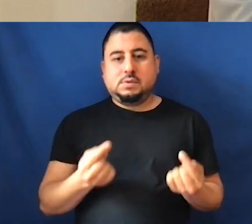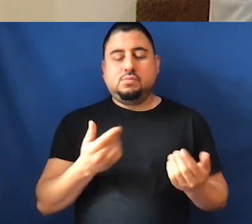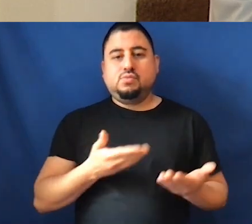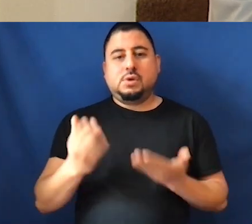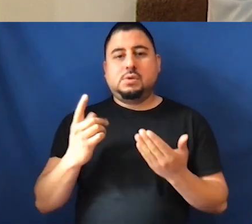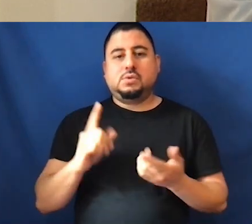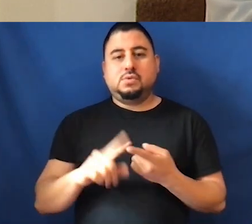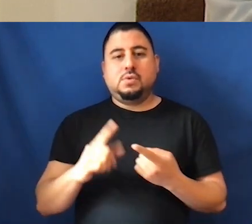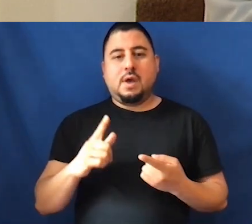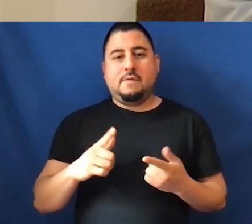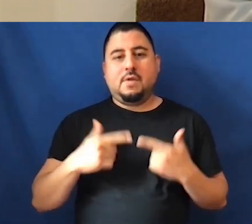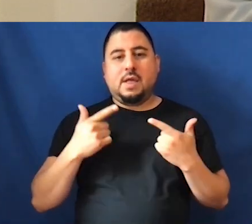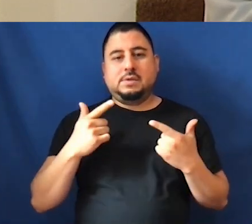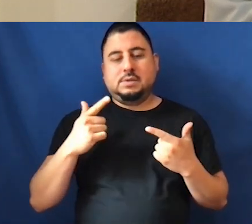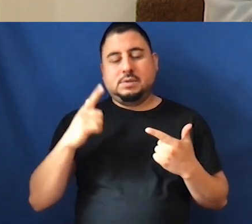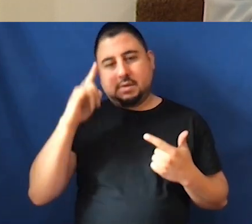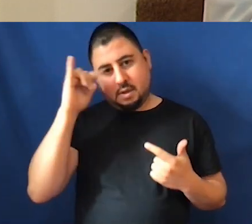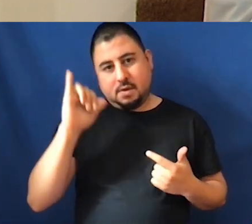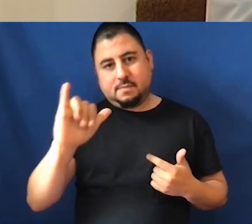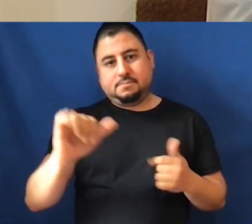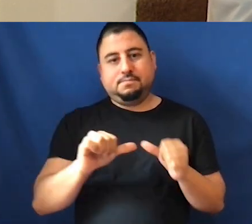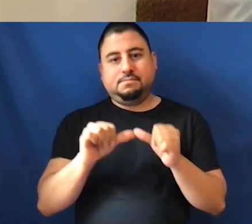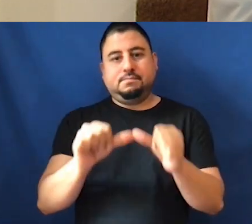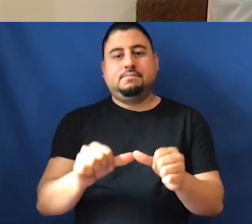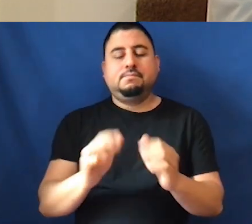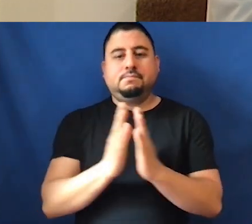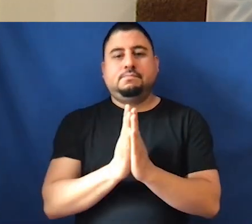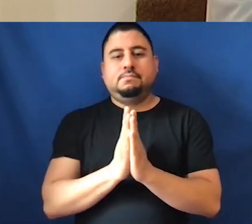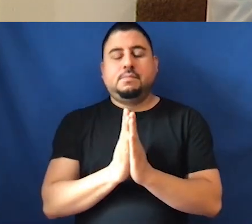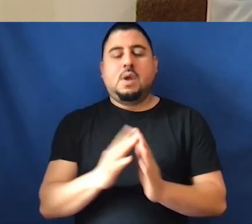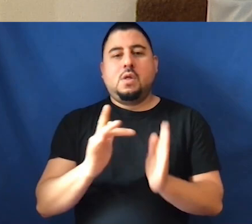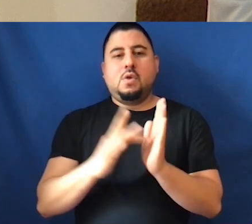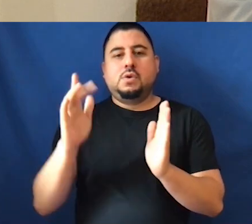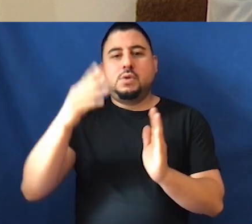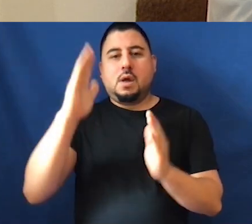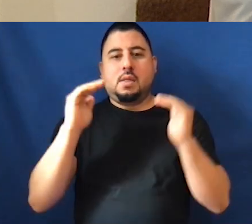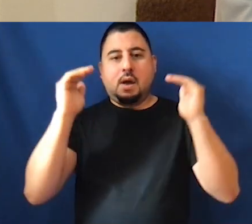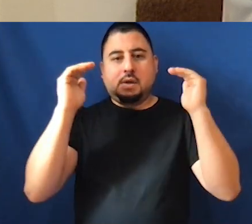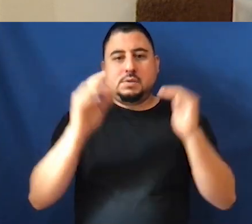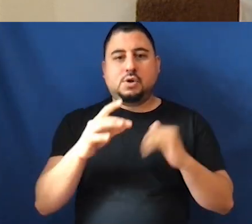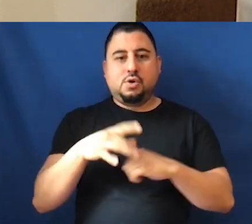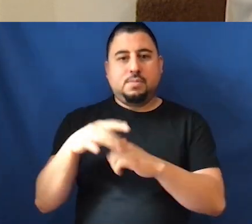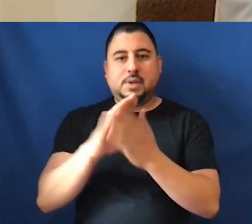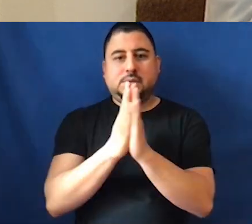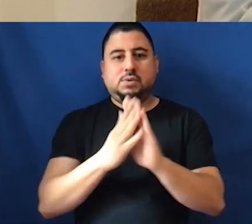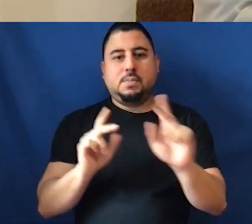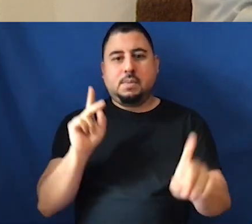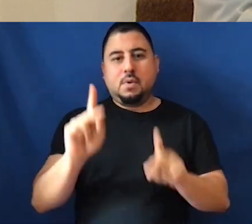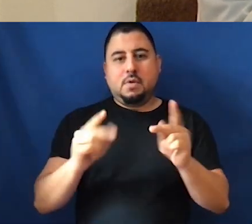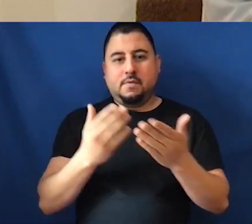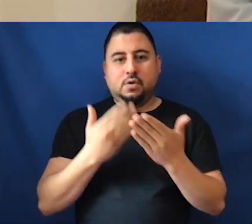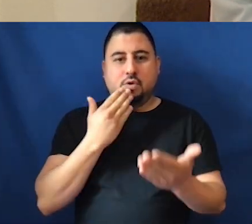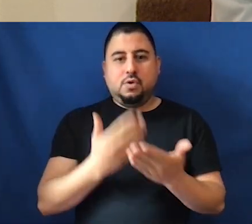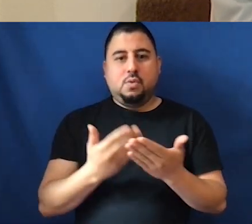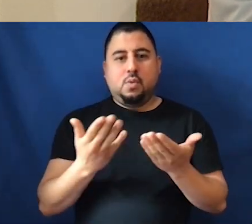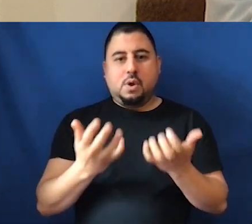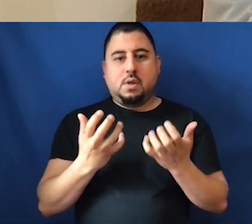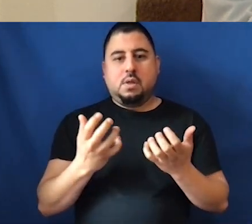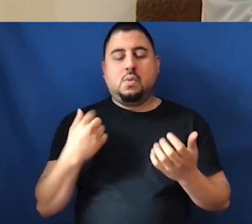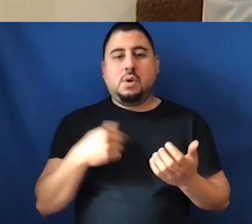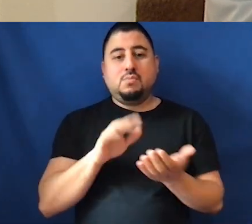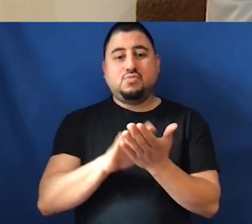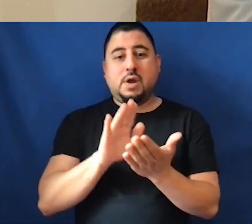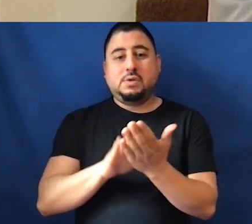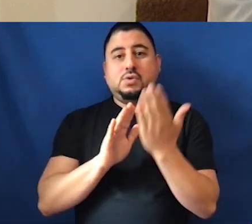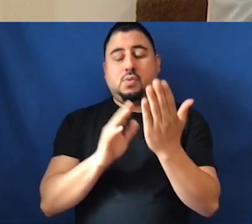and bring us to everlasting life. Amen. Glory to God in the highest, and on earth peace to people of goodwill.